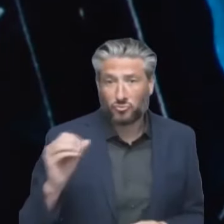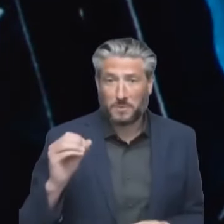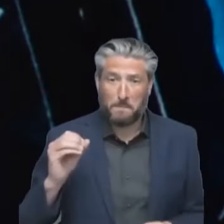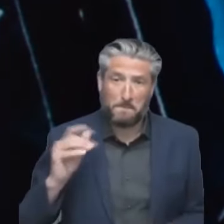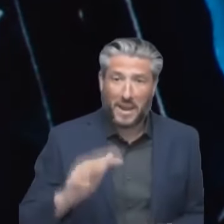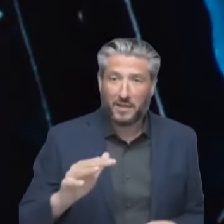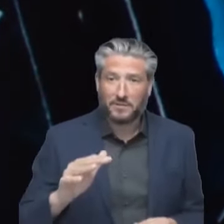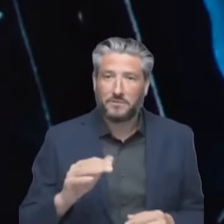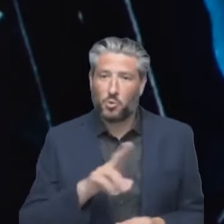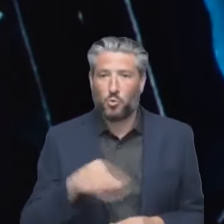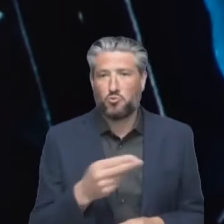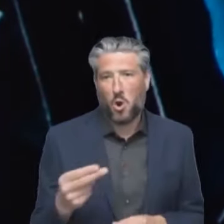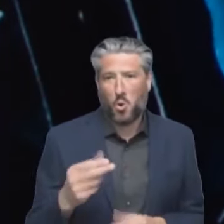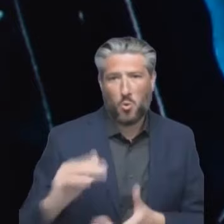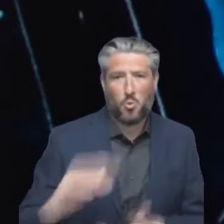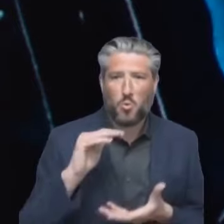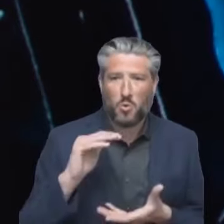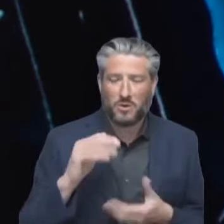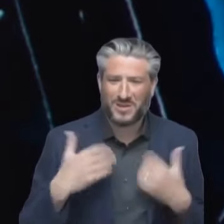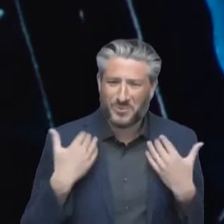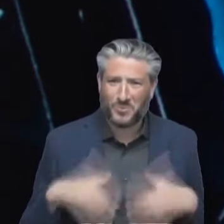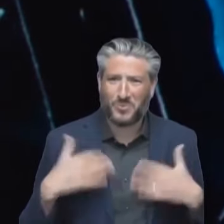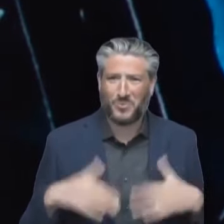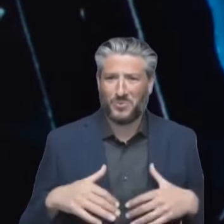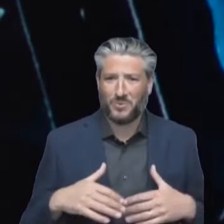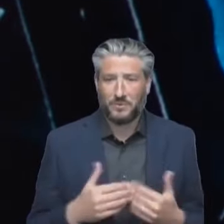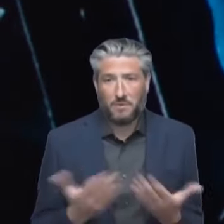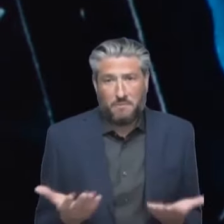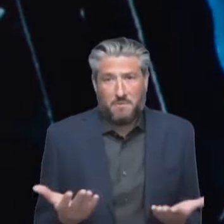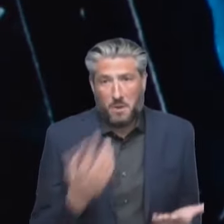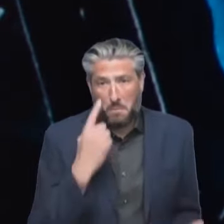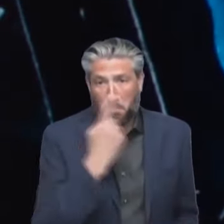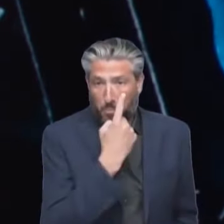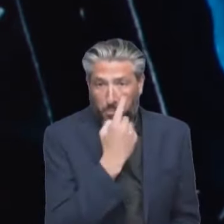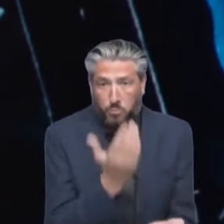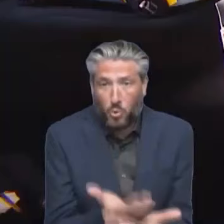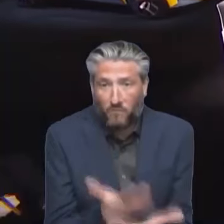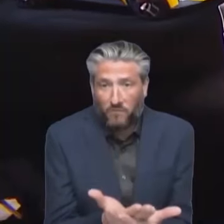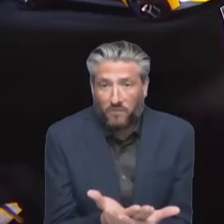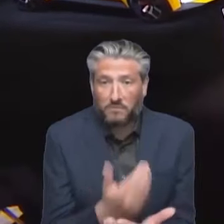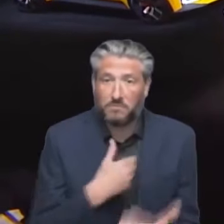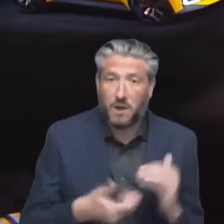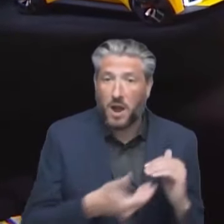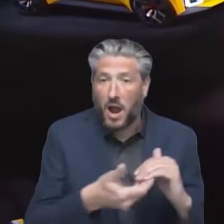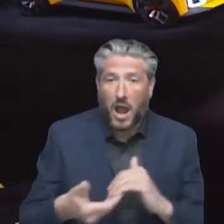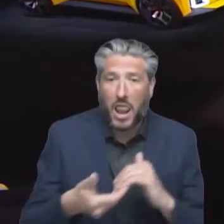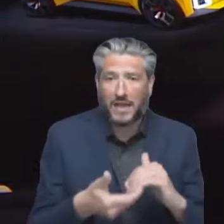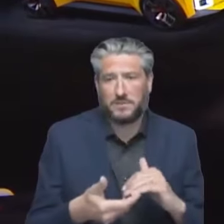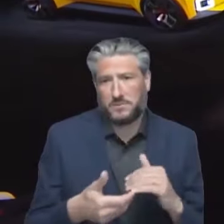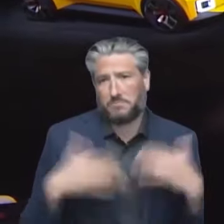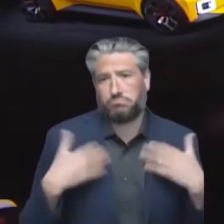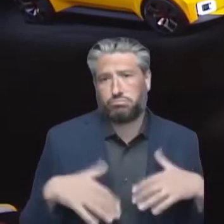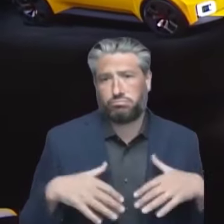the strength and the potential of the Alliance for the Renault Group and its partners. Today, in order to build the